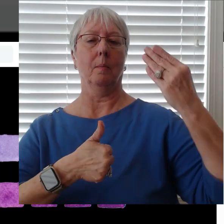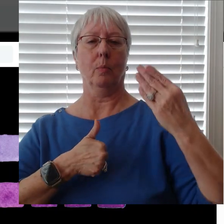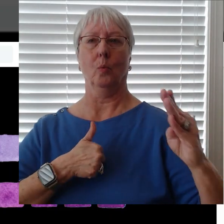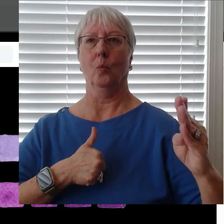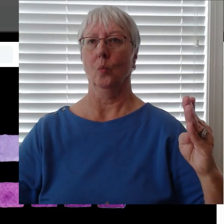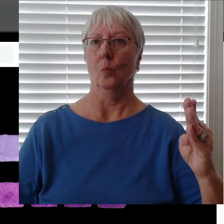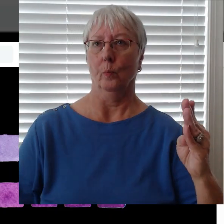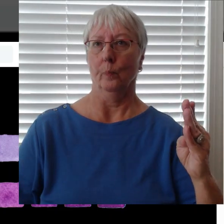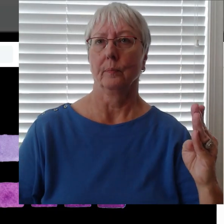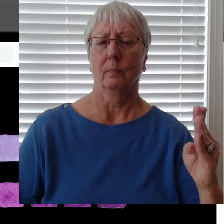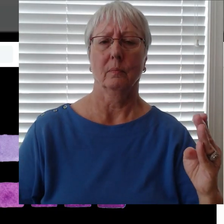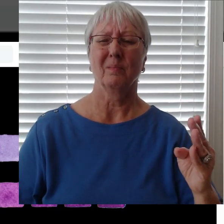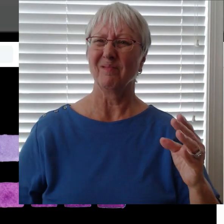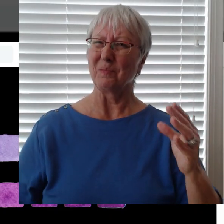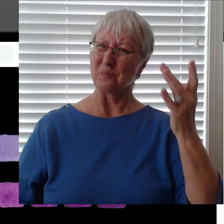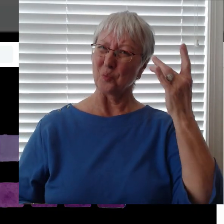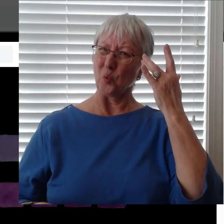mixes.